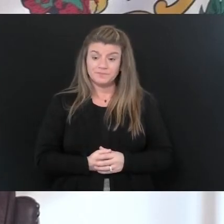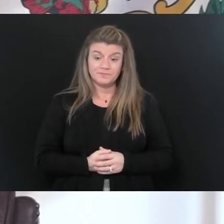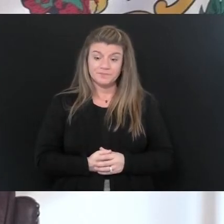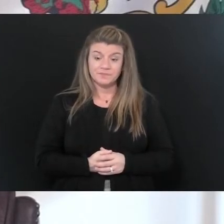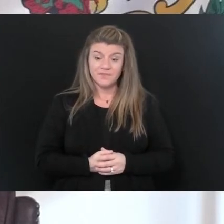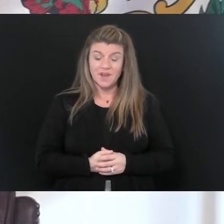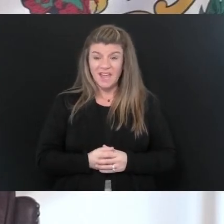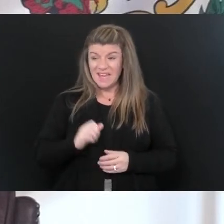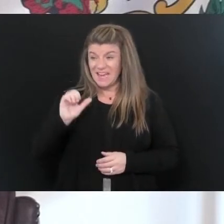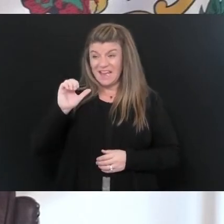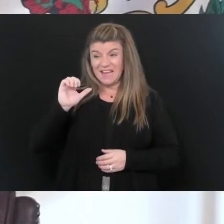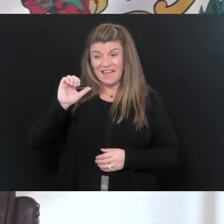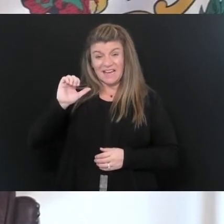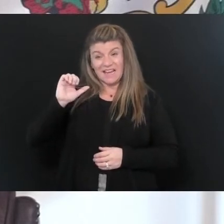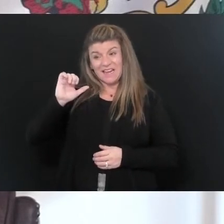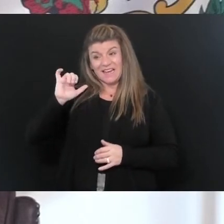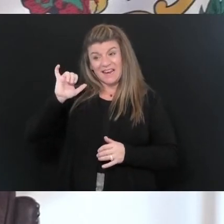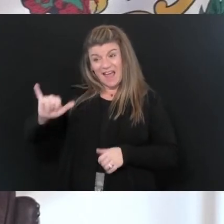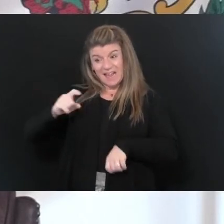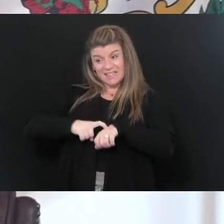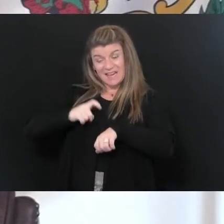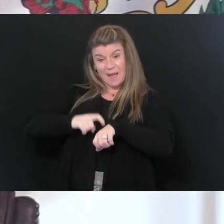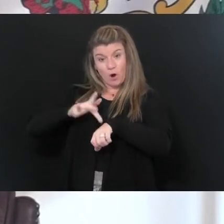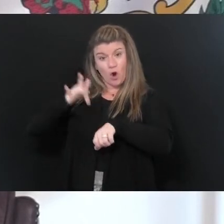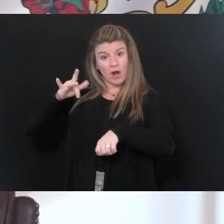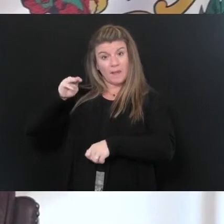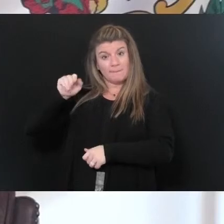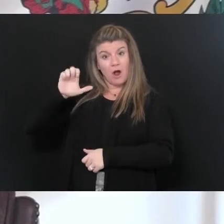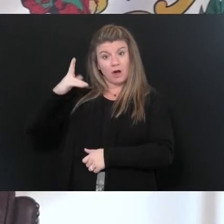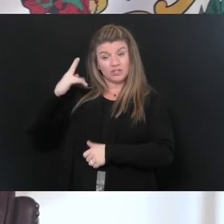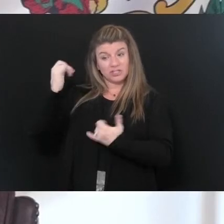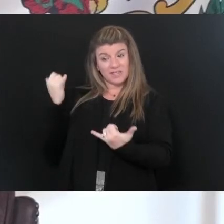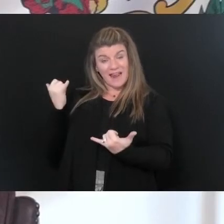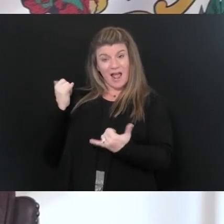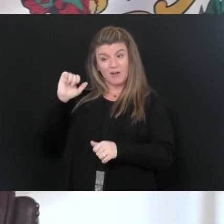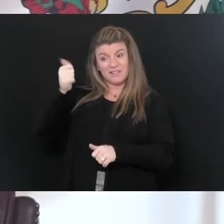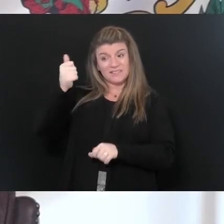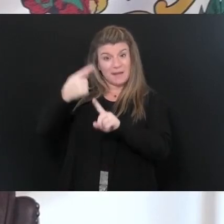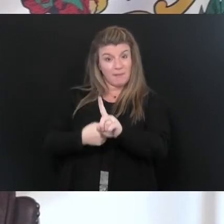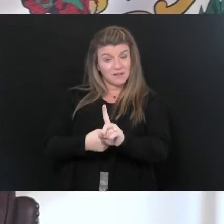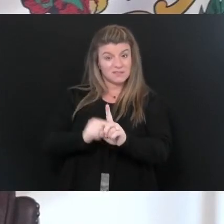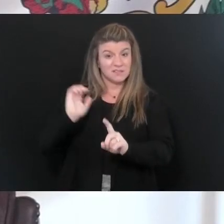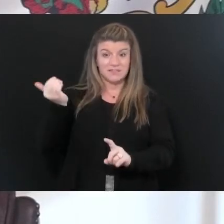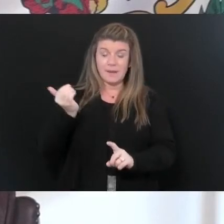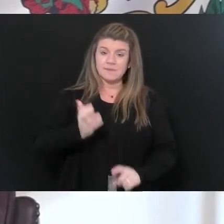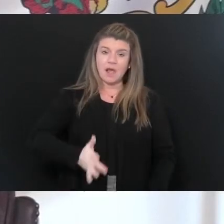been 10 months from that time in early March, a long time ago.